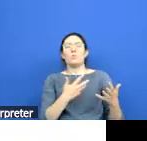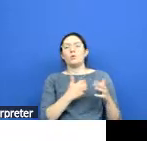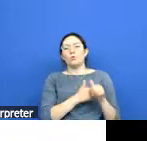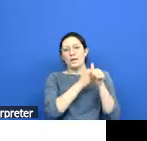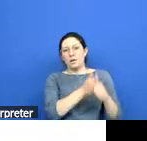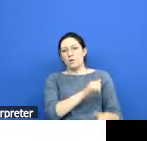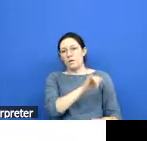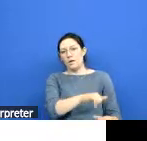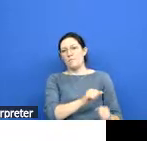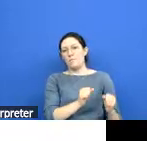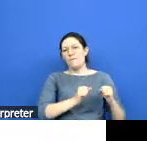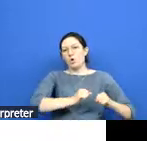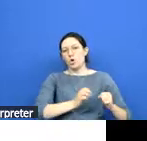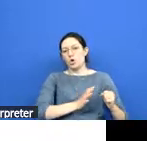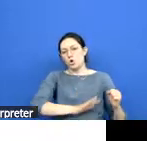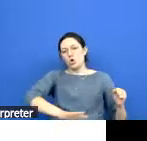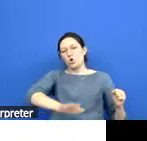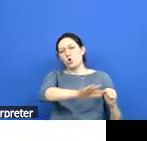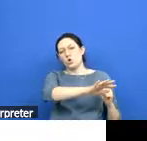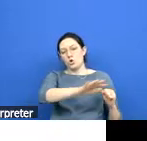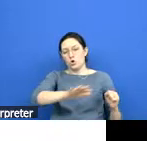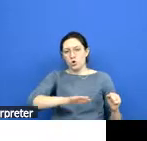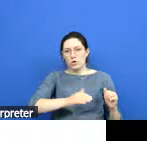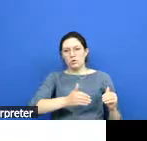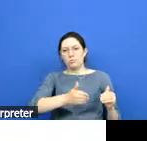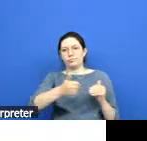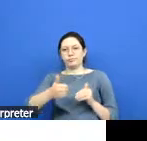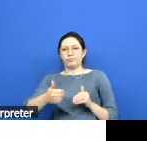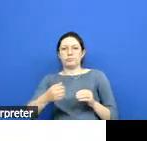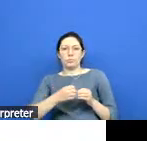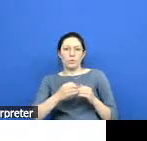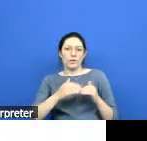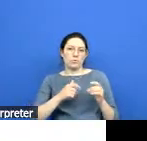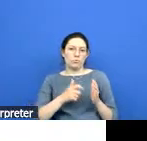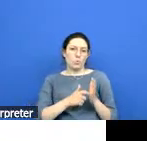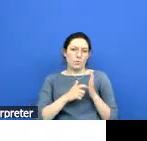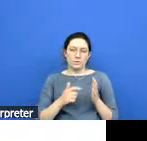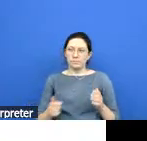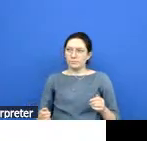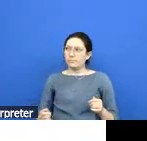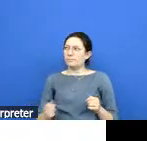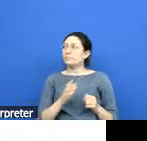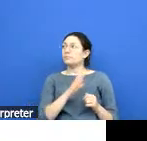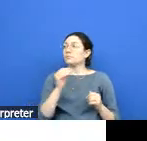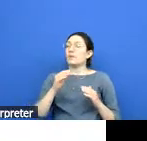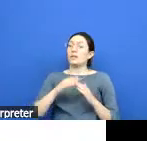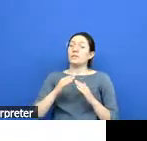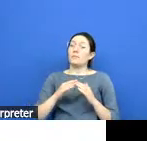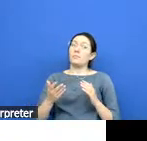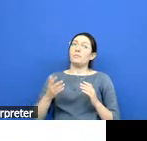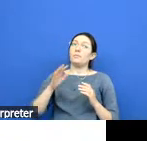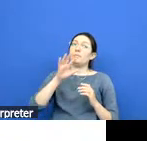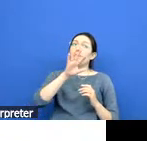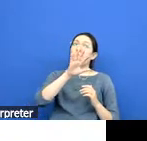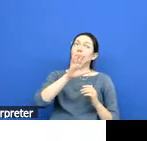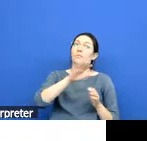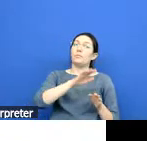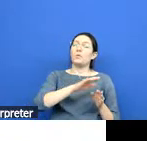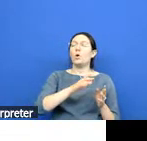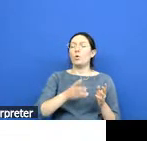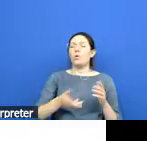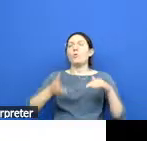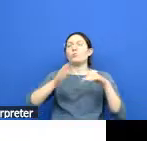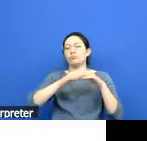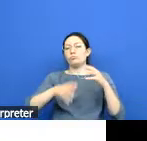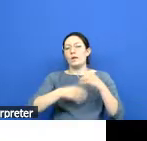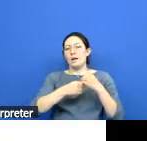to that buffer, pushing it out even more than what's required. And then on top of that, adding in some berms